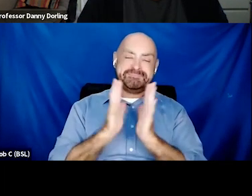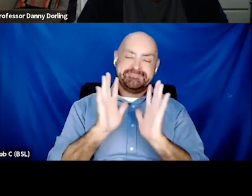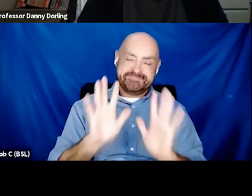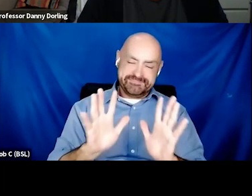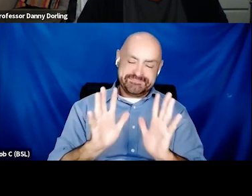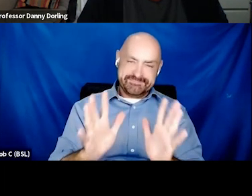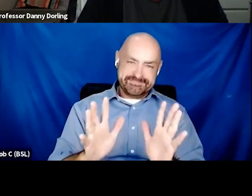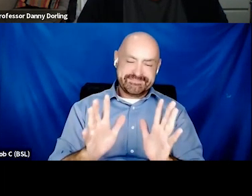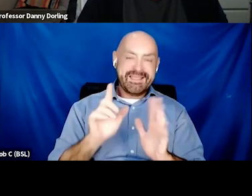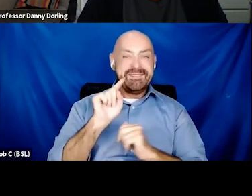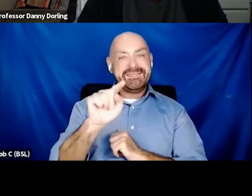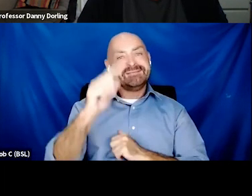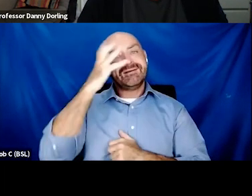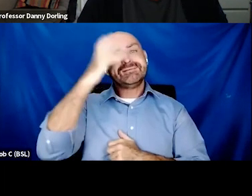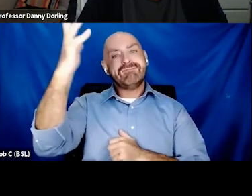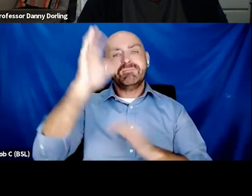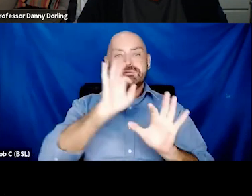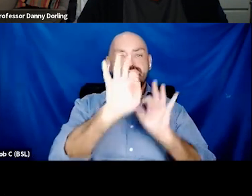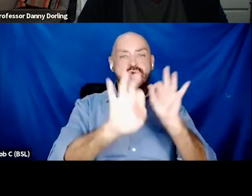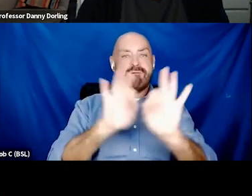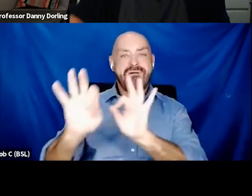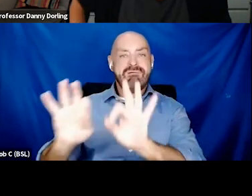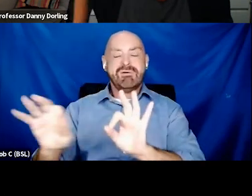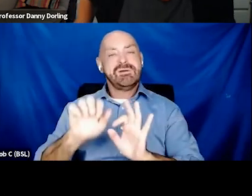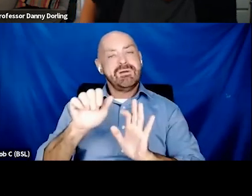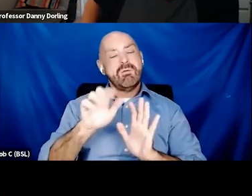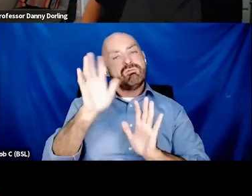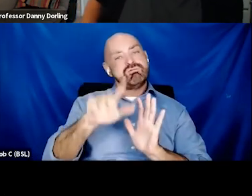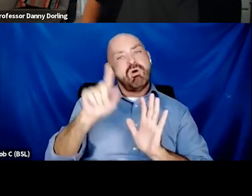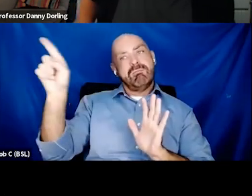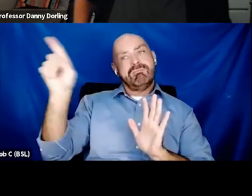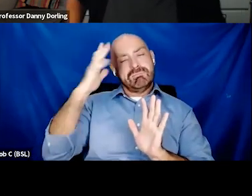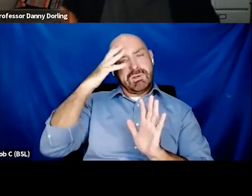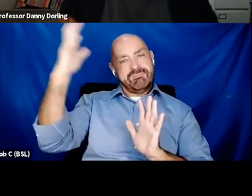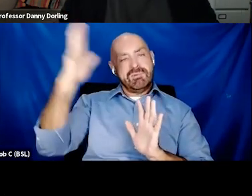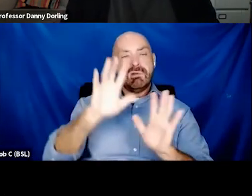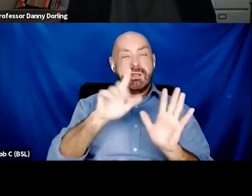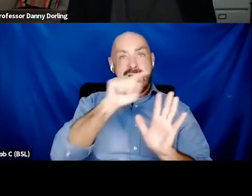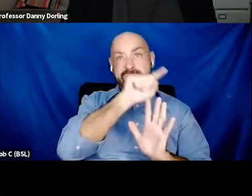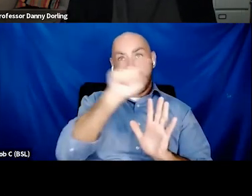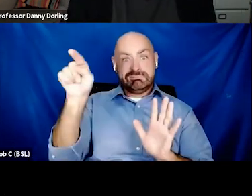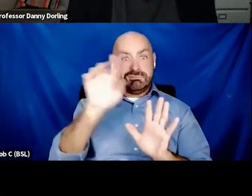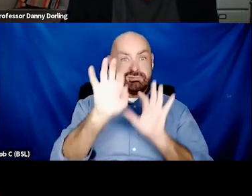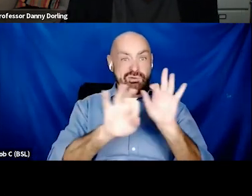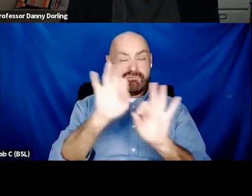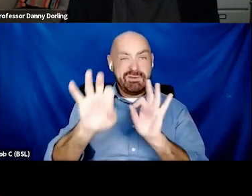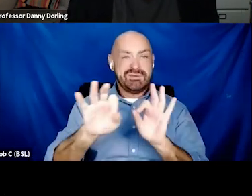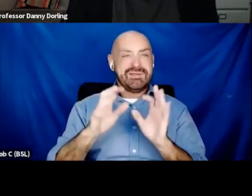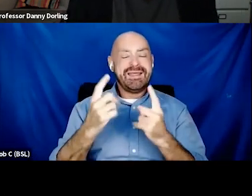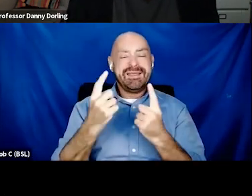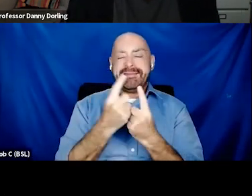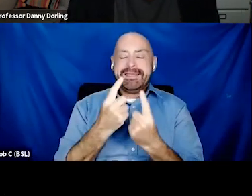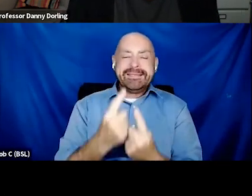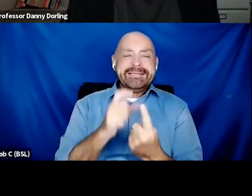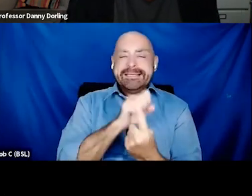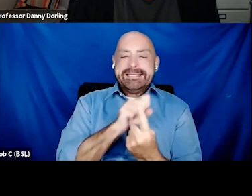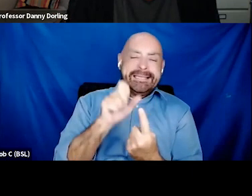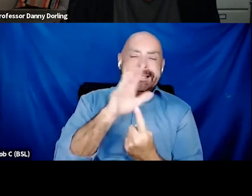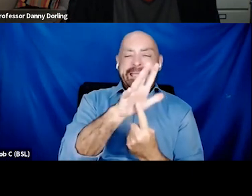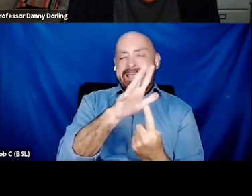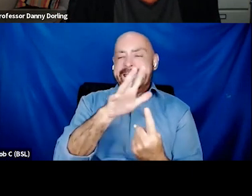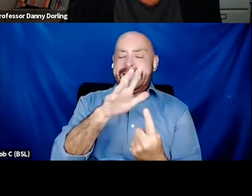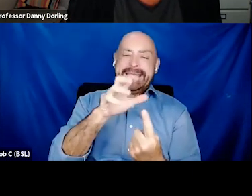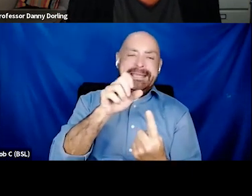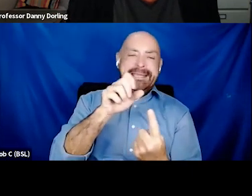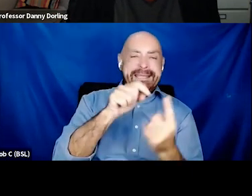government survey. It's carried on behalf of the government. So a lot of the survey is about things like key indicators of behaviour and